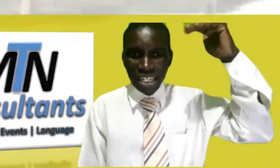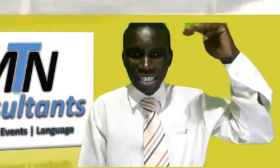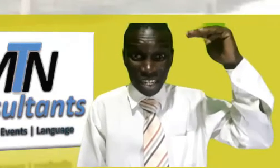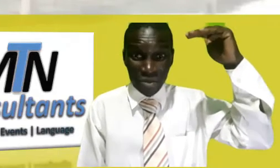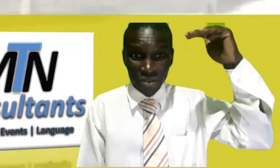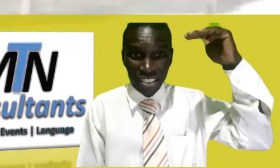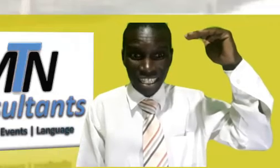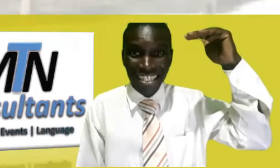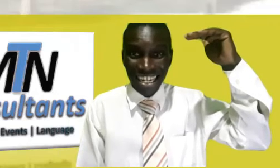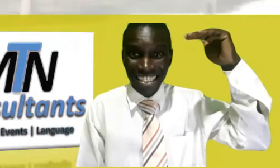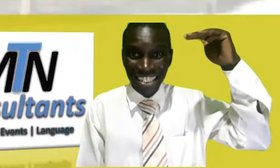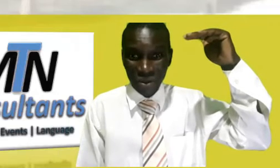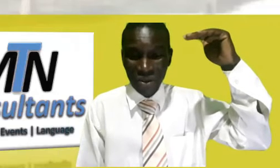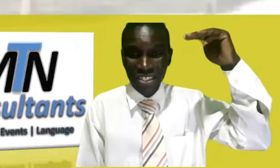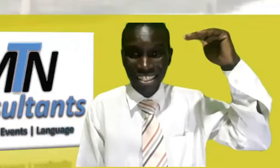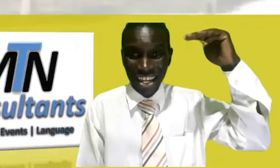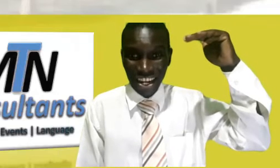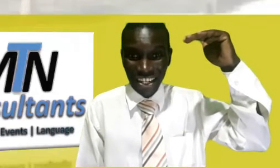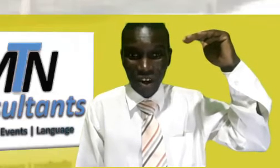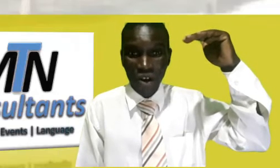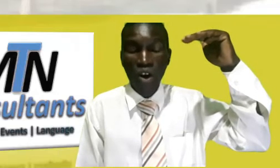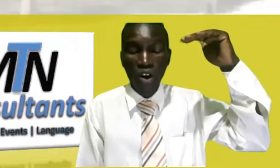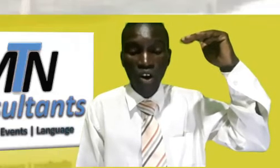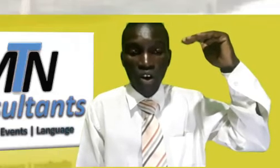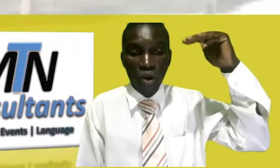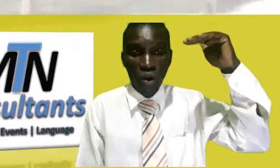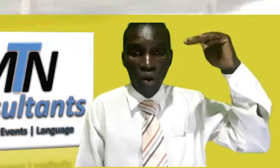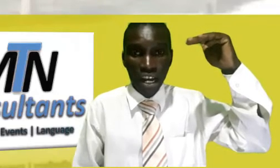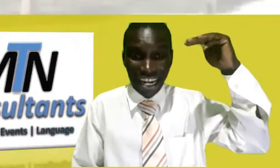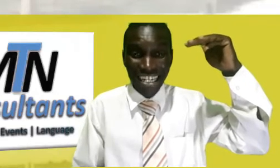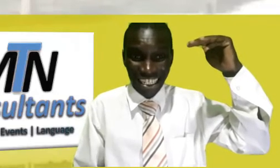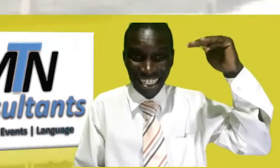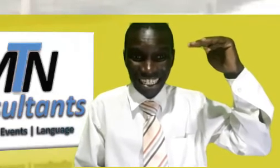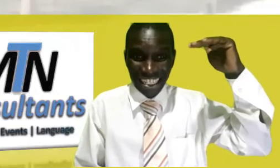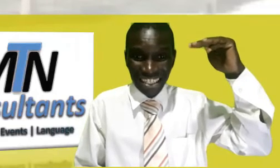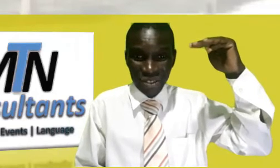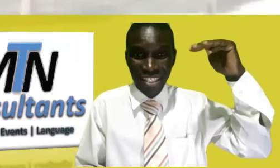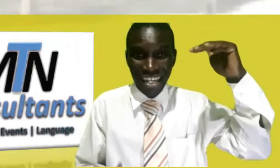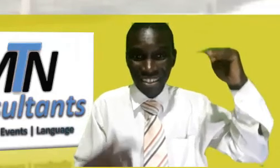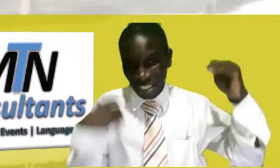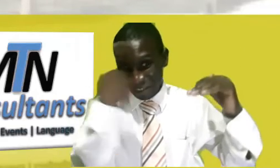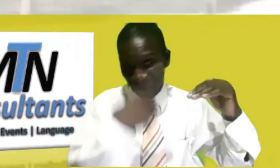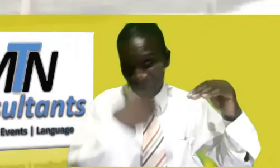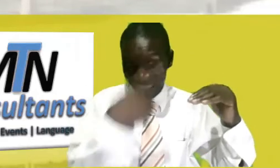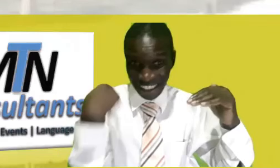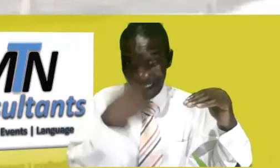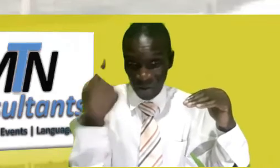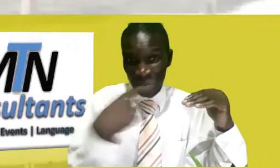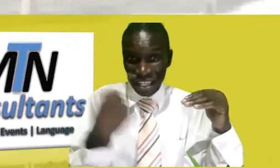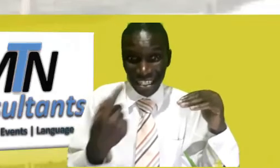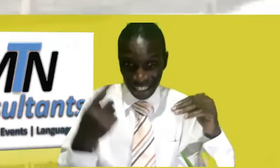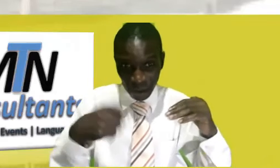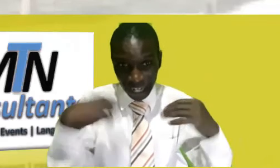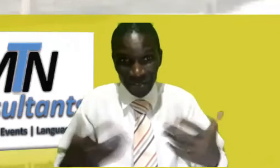voice up with someone who is excited or sad or angry. So in sign language, the face